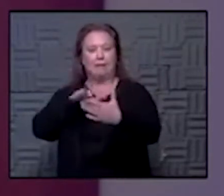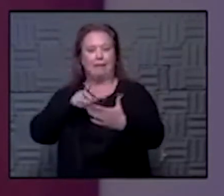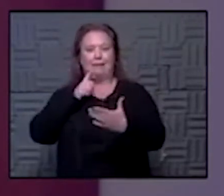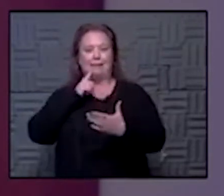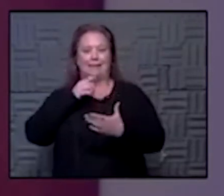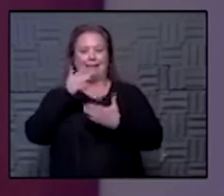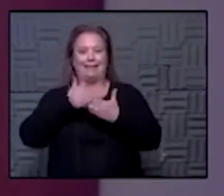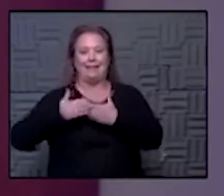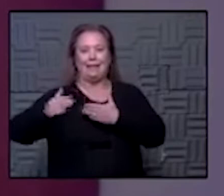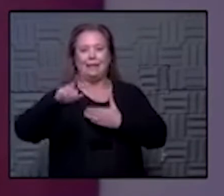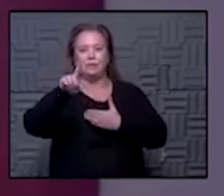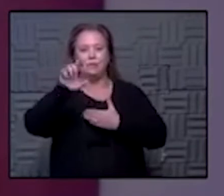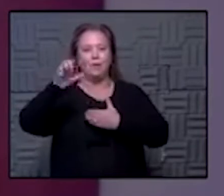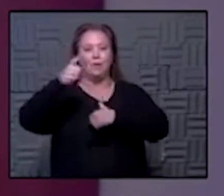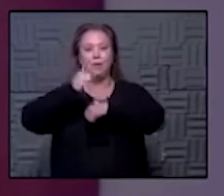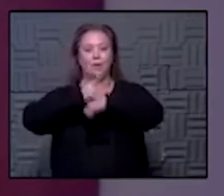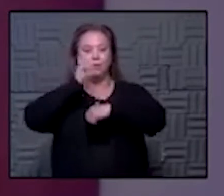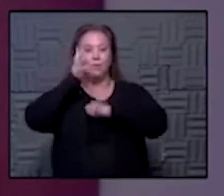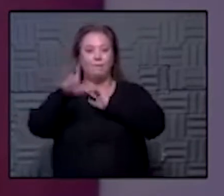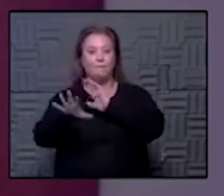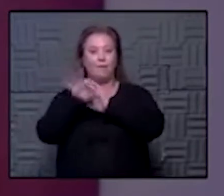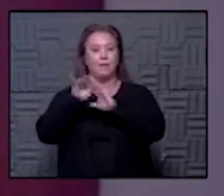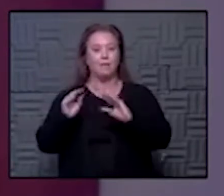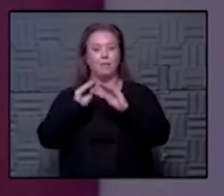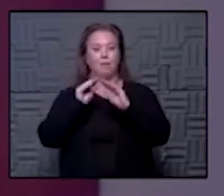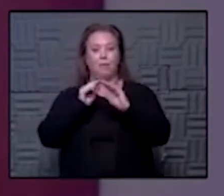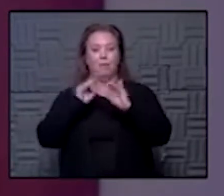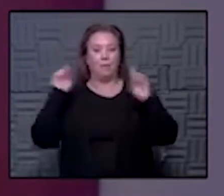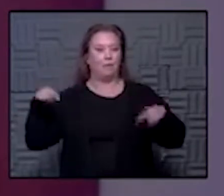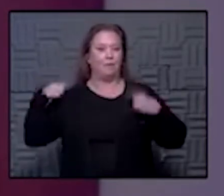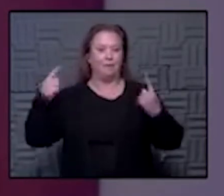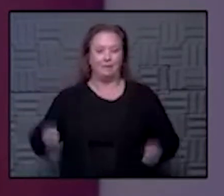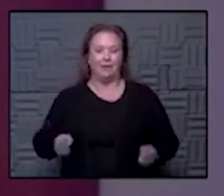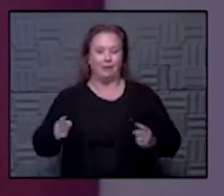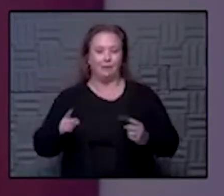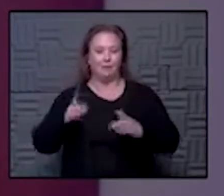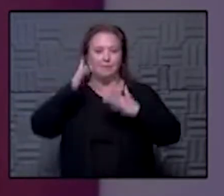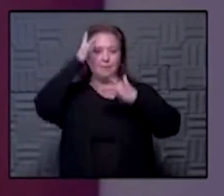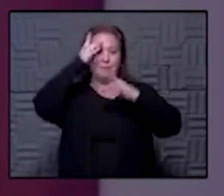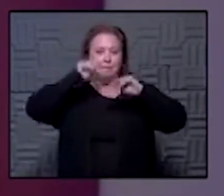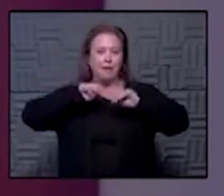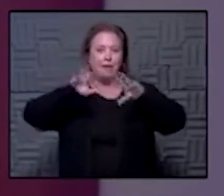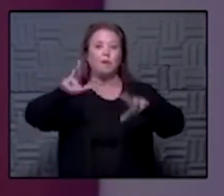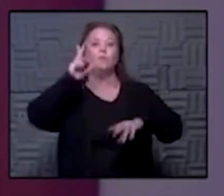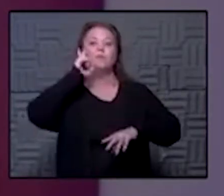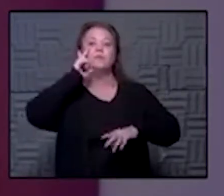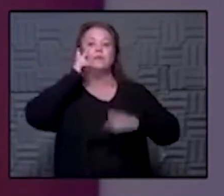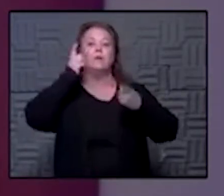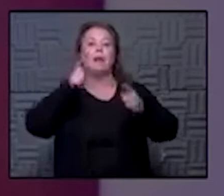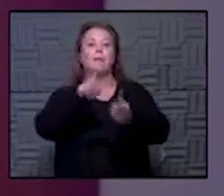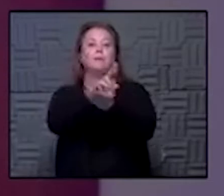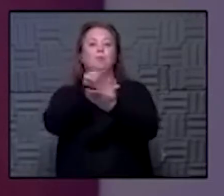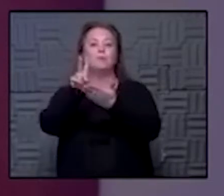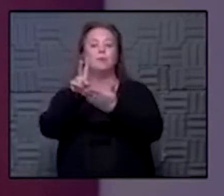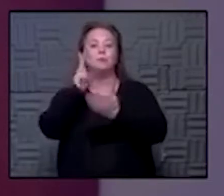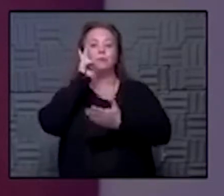next 100 days we're going to find something out. And we've been saying this for the entire pandemic. We'll see what happens in 2 weeks,